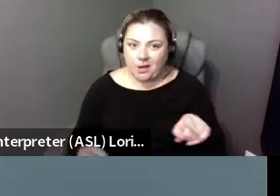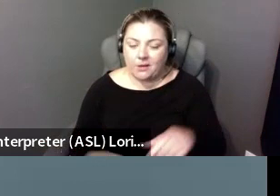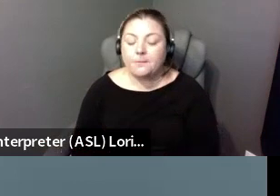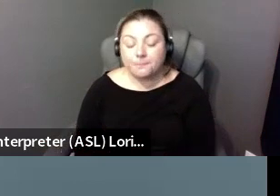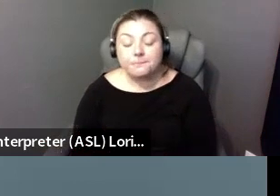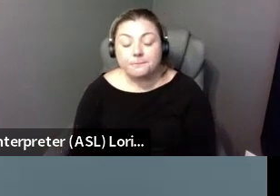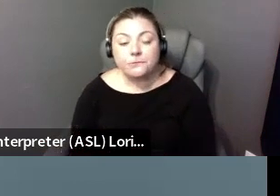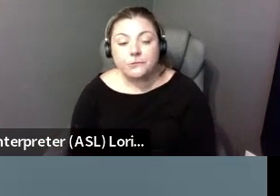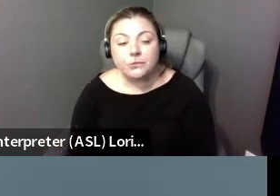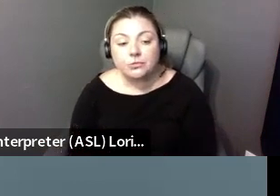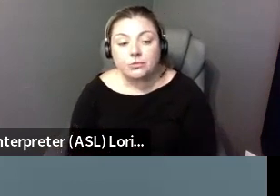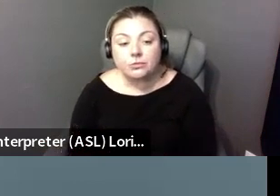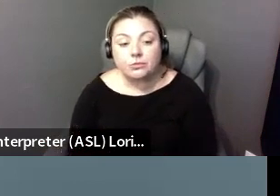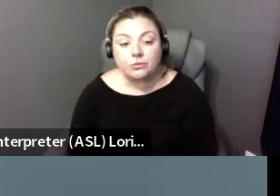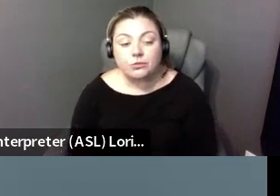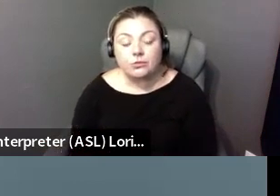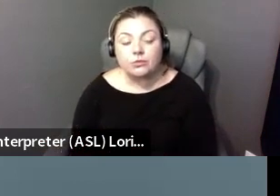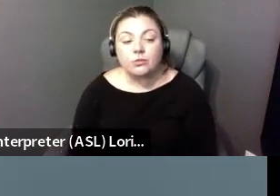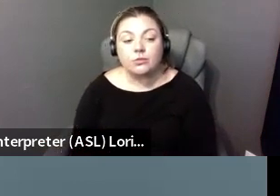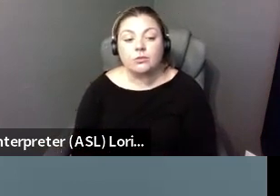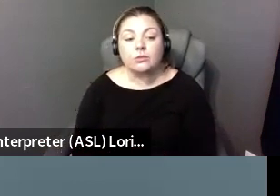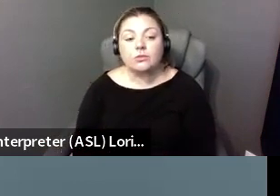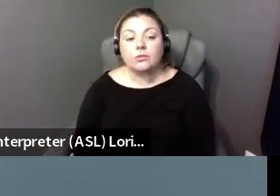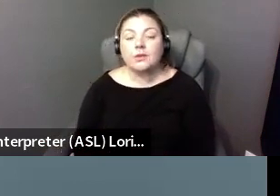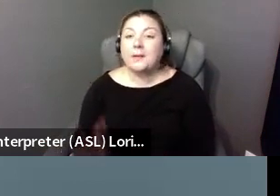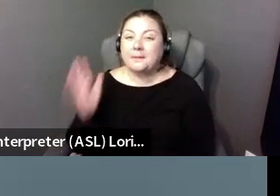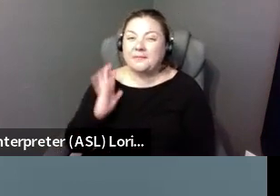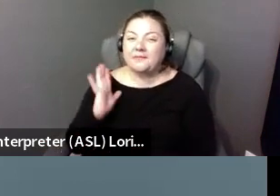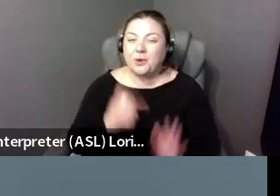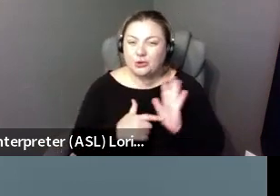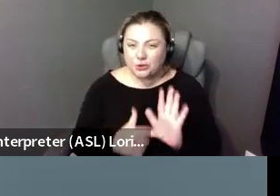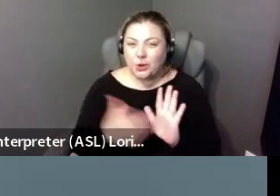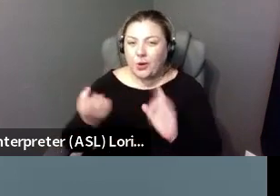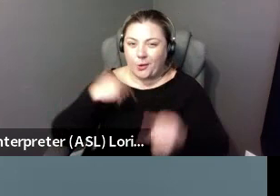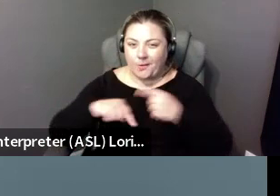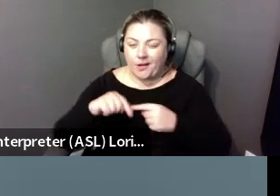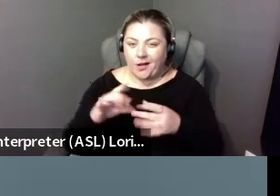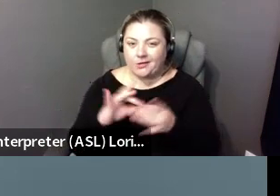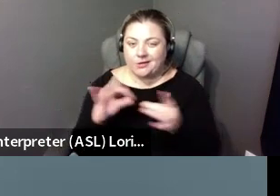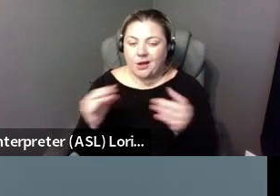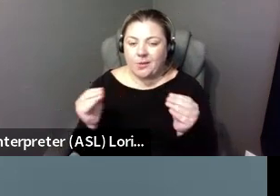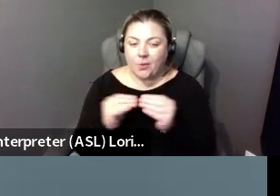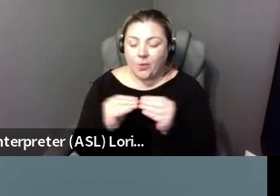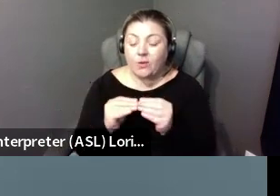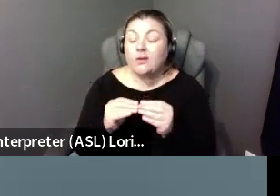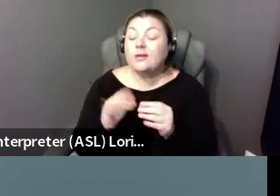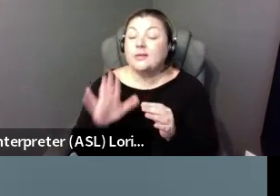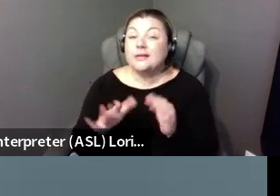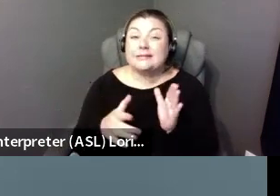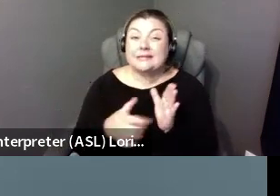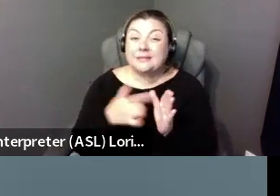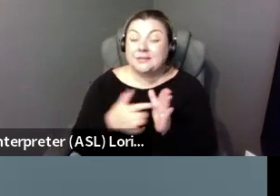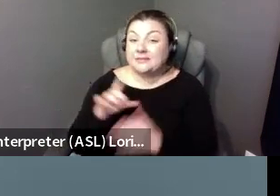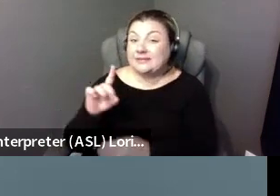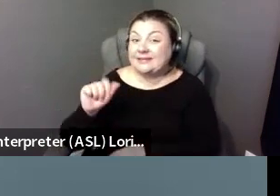So going back to what I shared before, sometimes data sets, quantitative data sets are not existent to share this